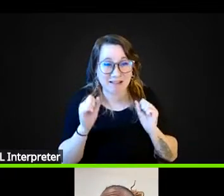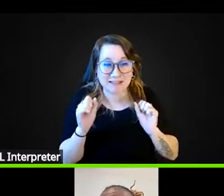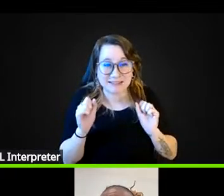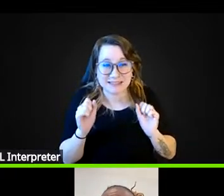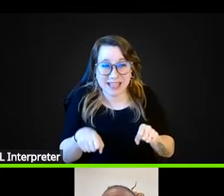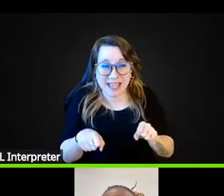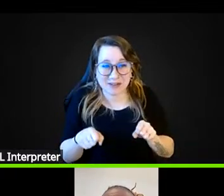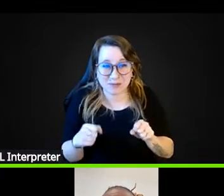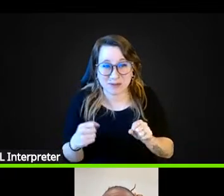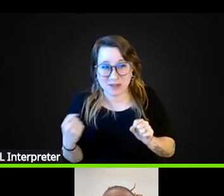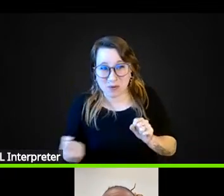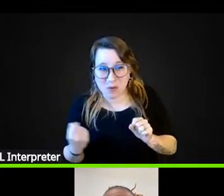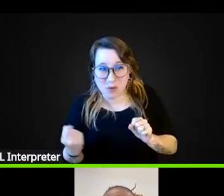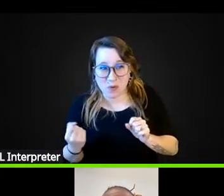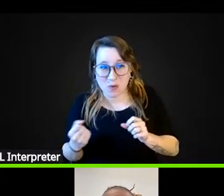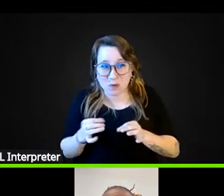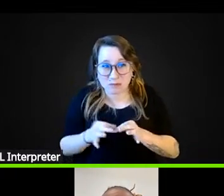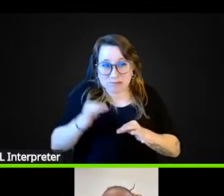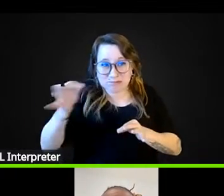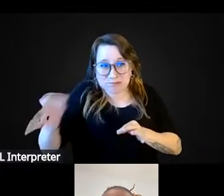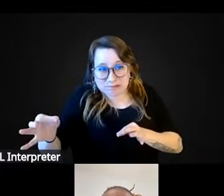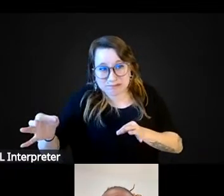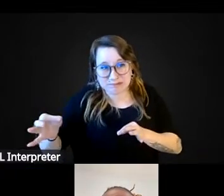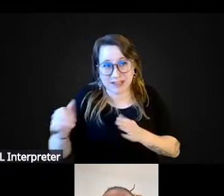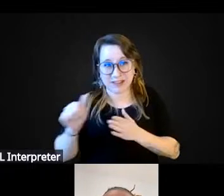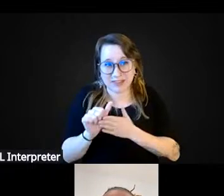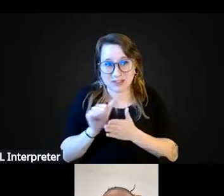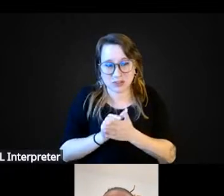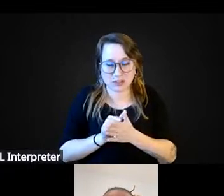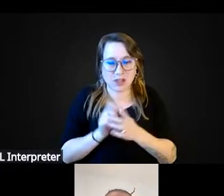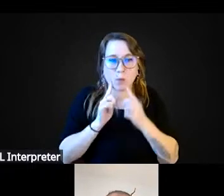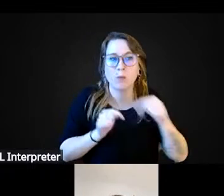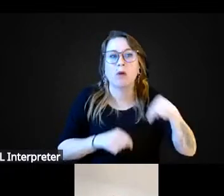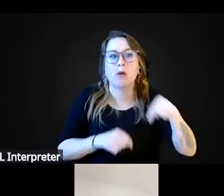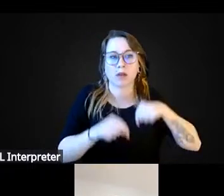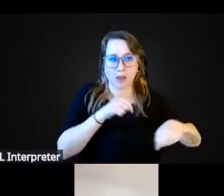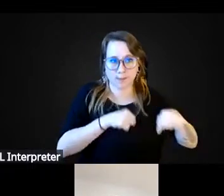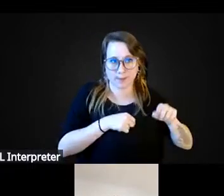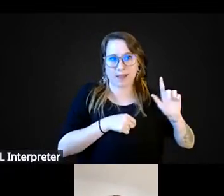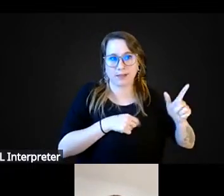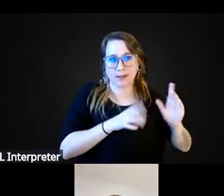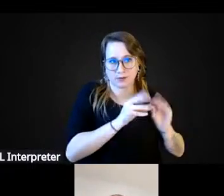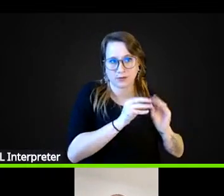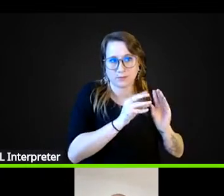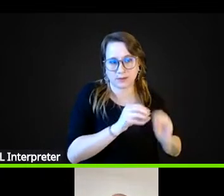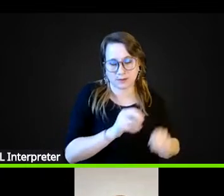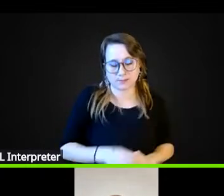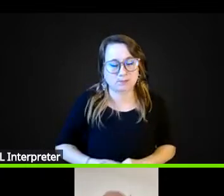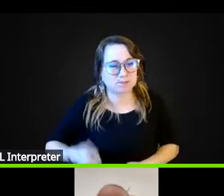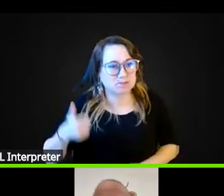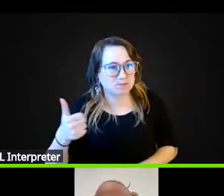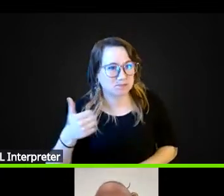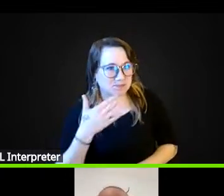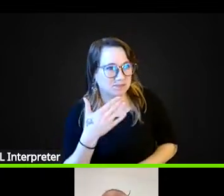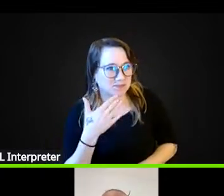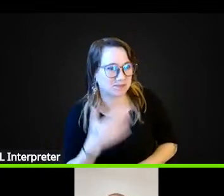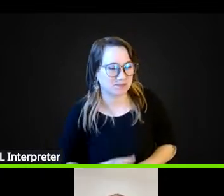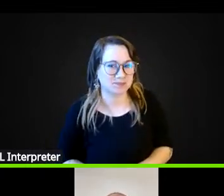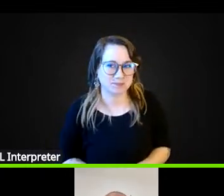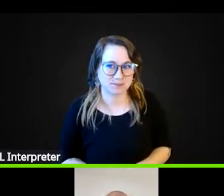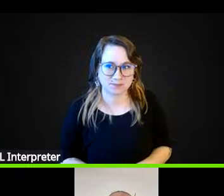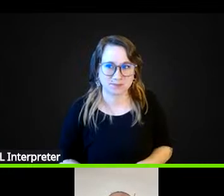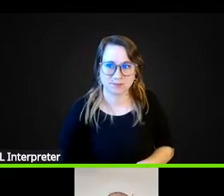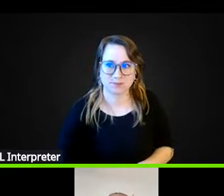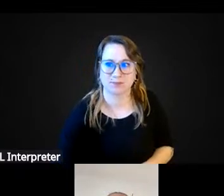that to the back of the agenda? We'll come back to this item later in the meeting. All right, thank you. Thank